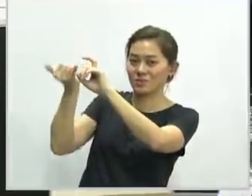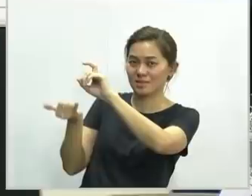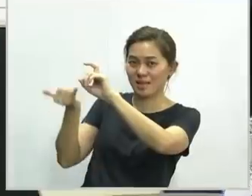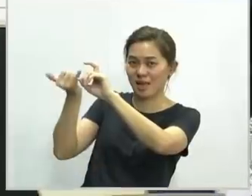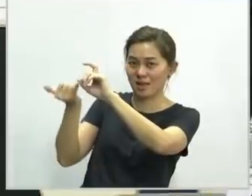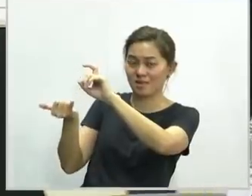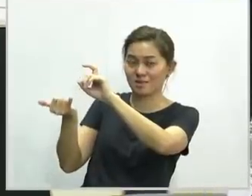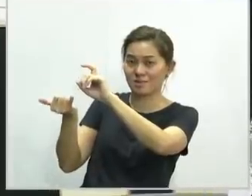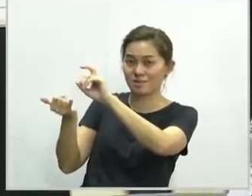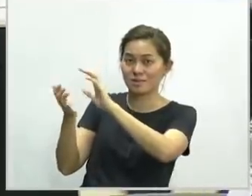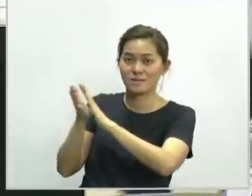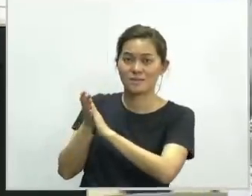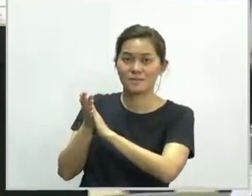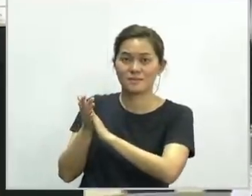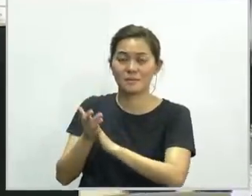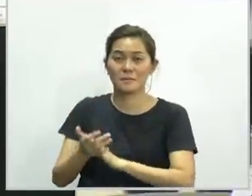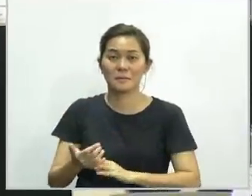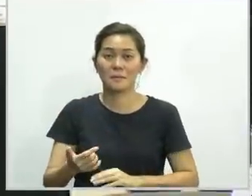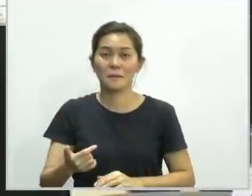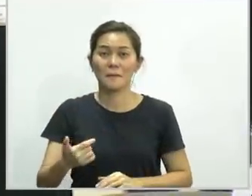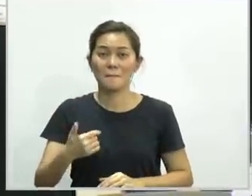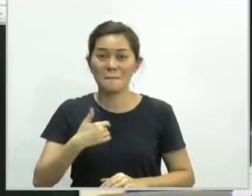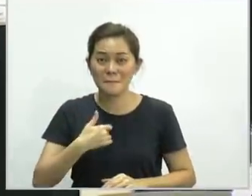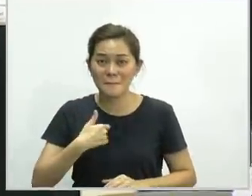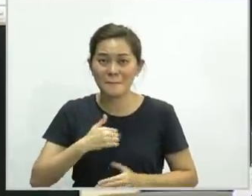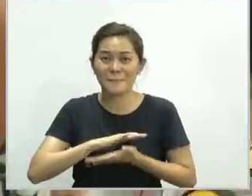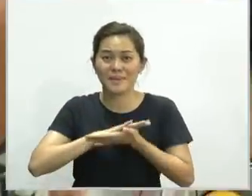I ask you now to forgive me,